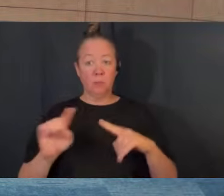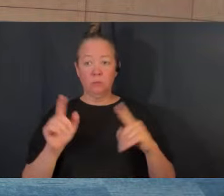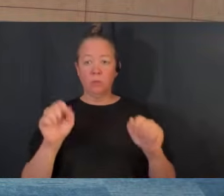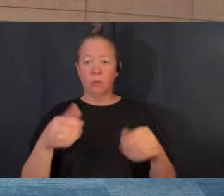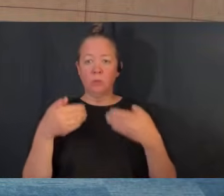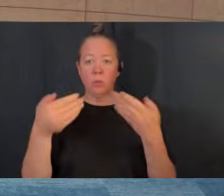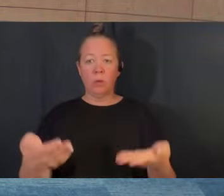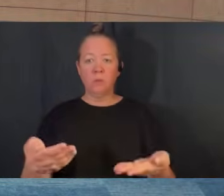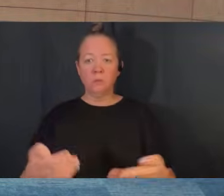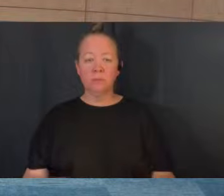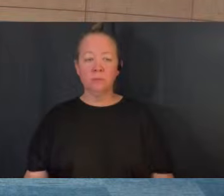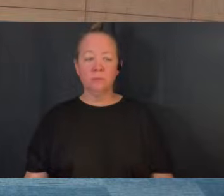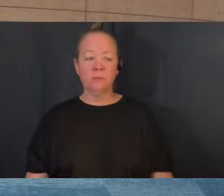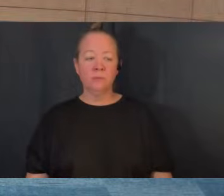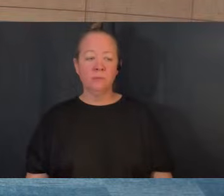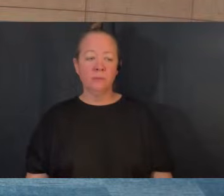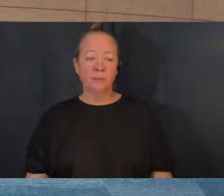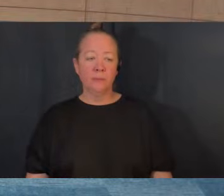Thanks.